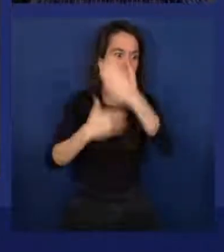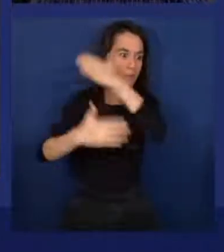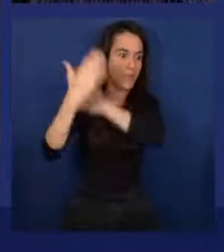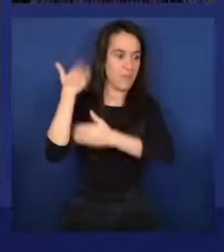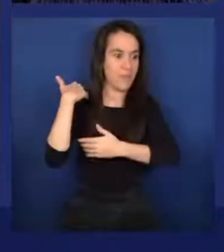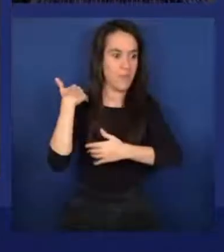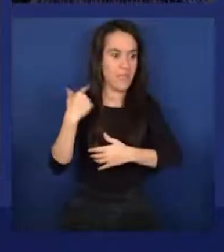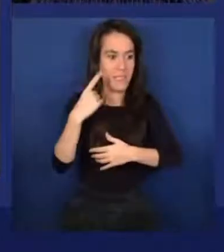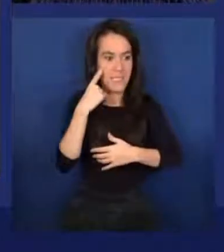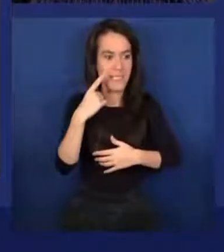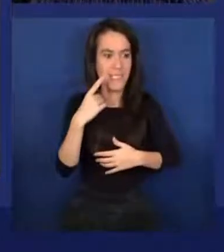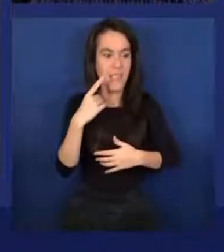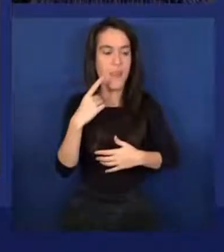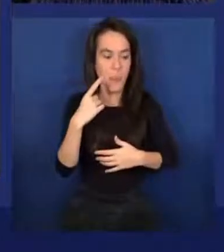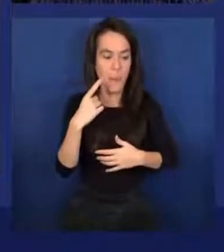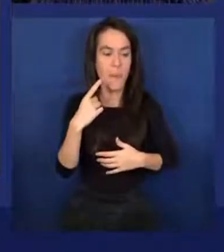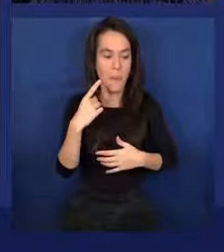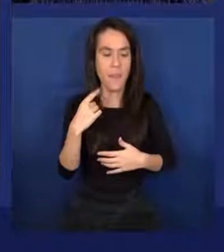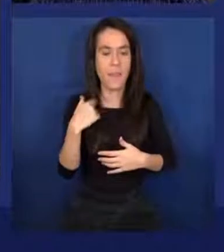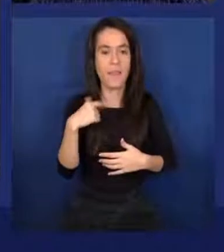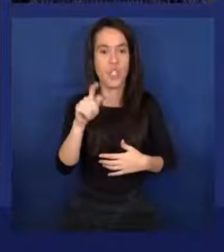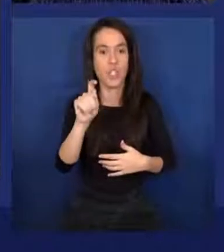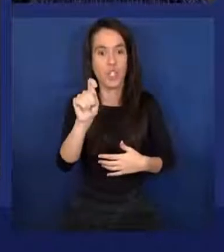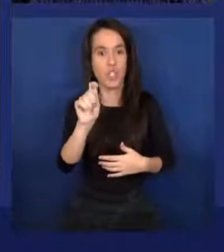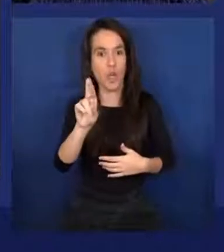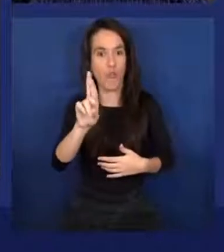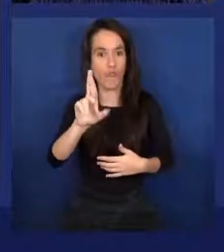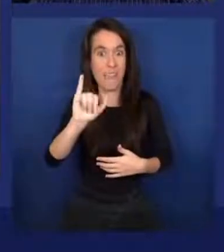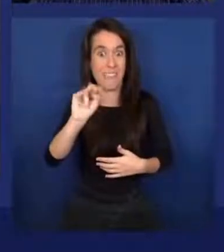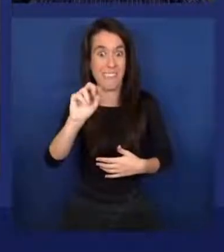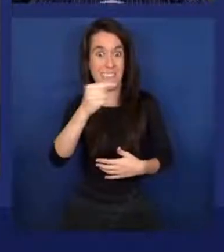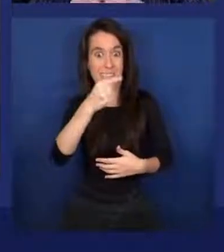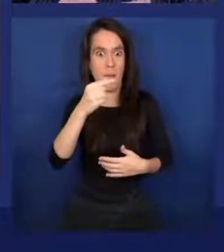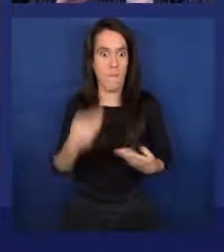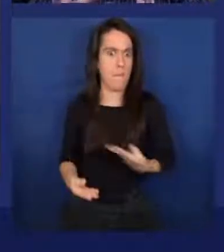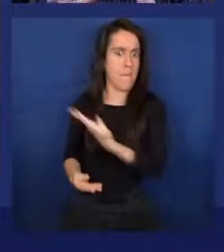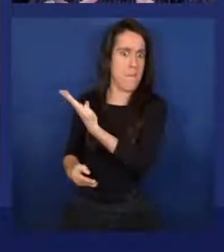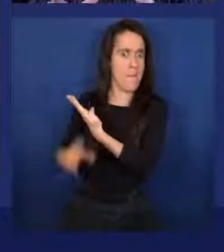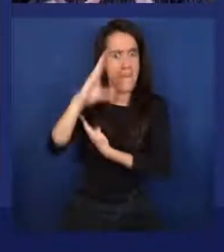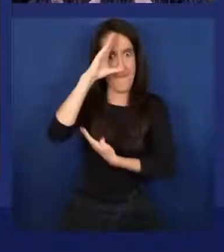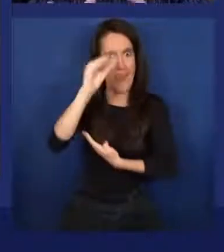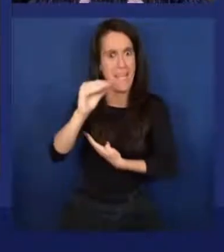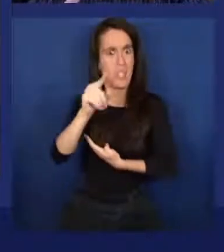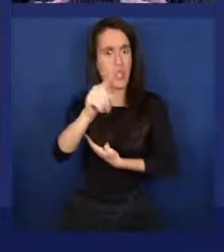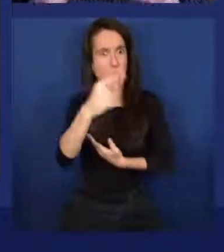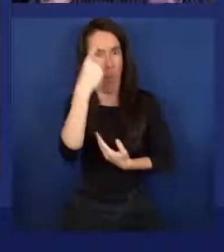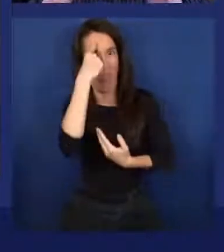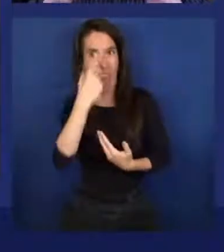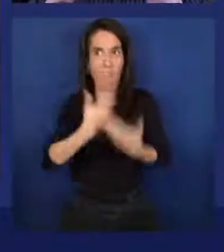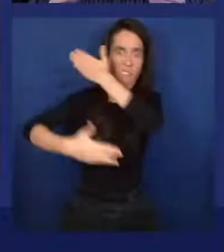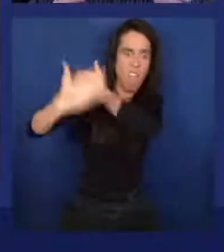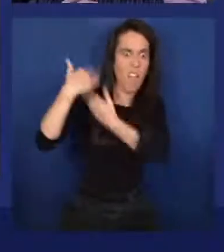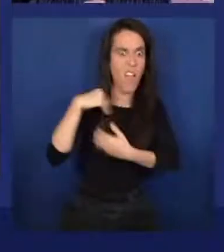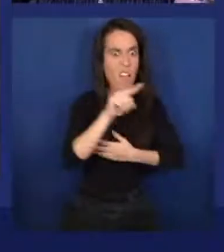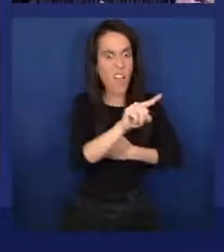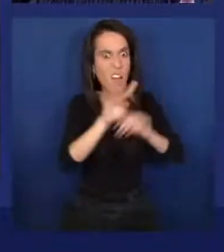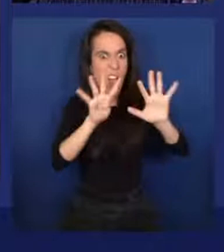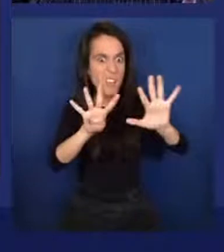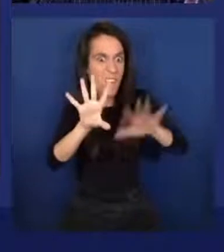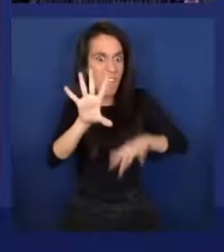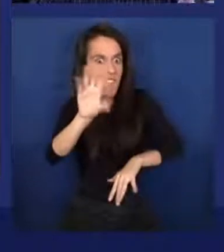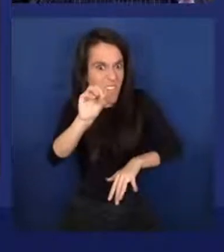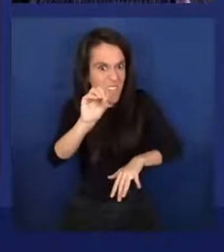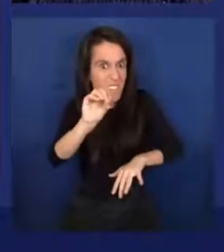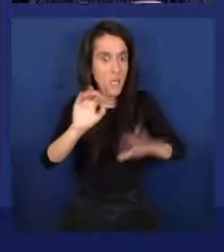test, but he would certainly have never named it that way. And so you think about in 1950, the World War II is